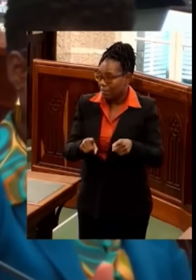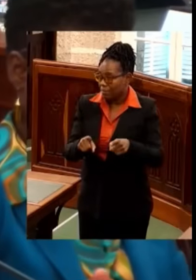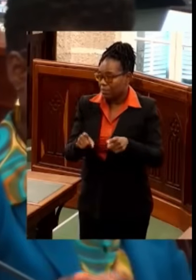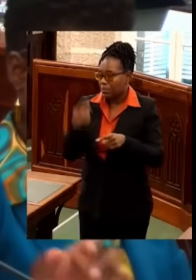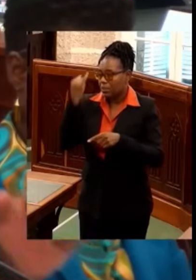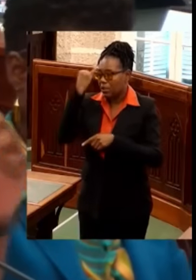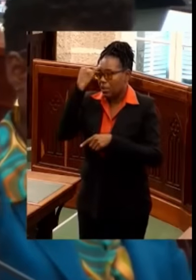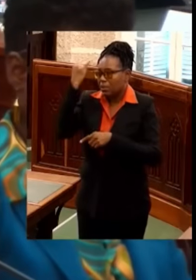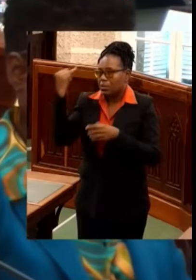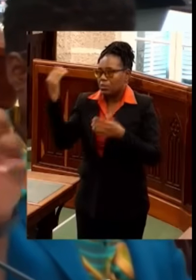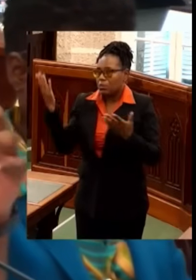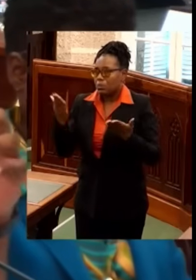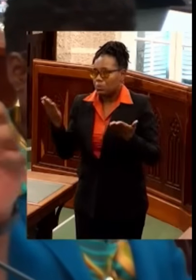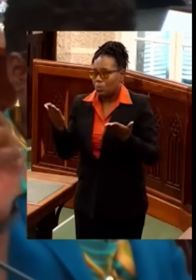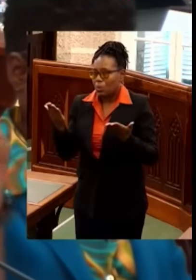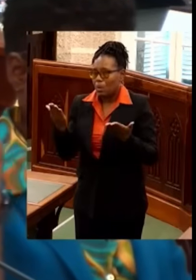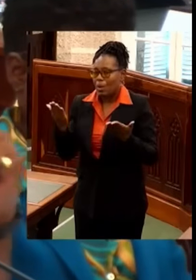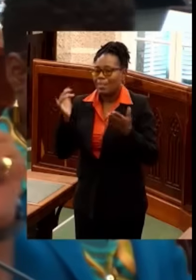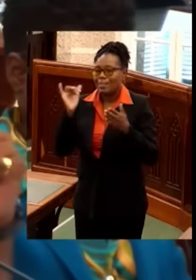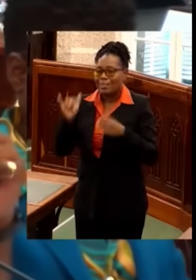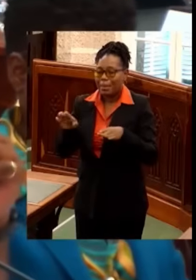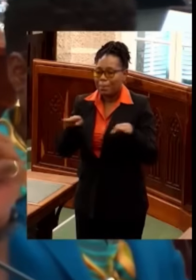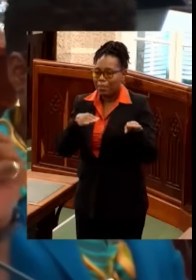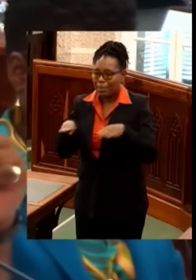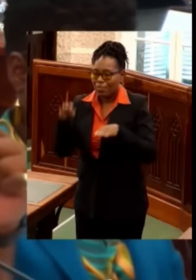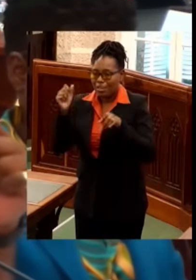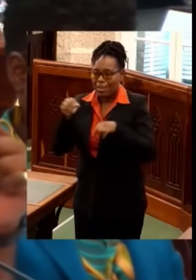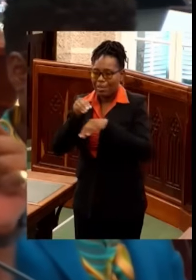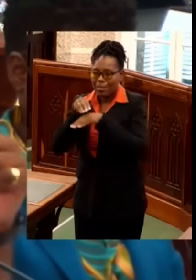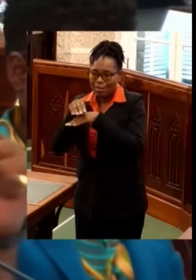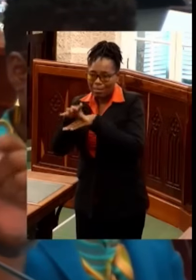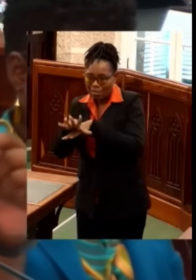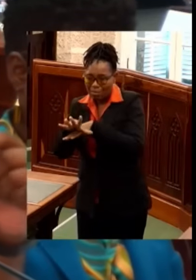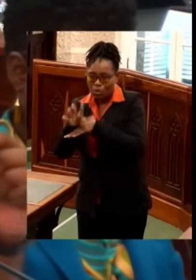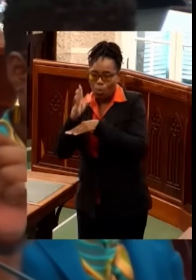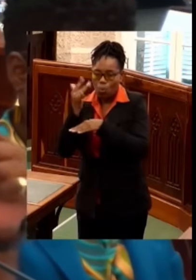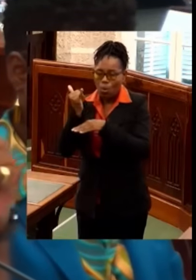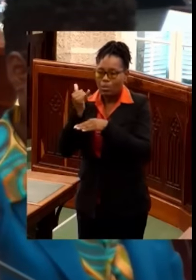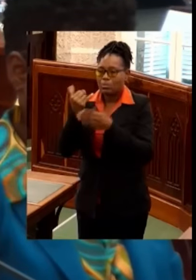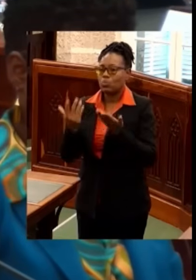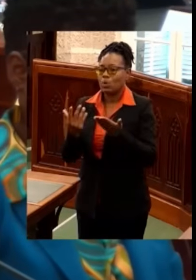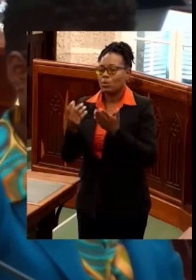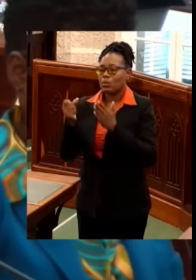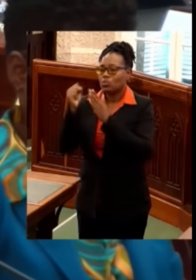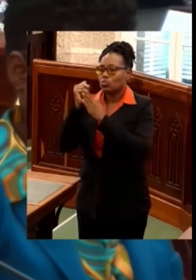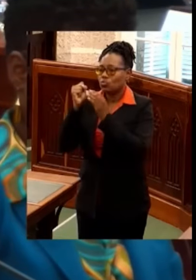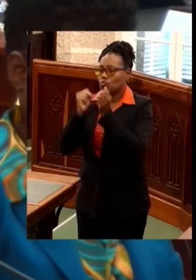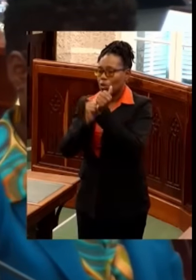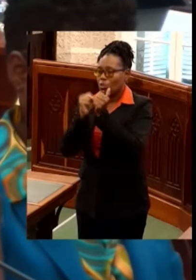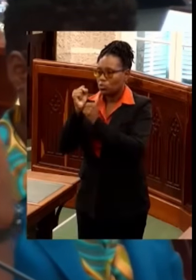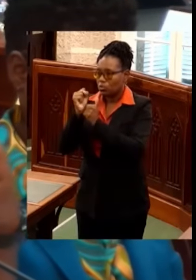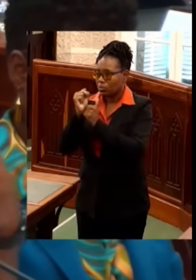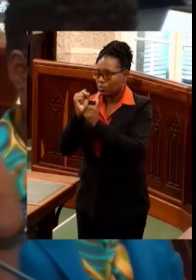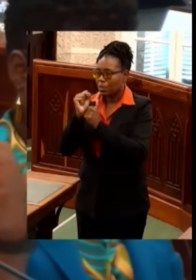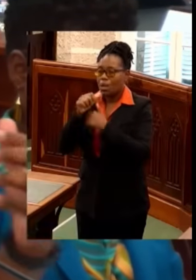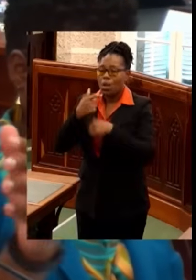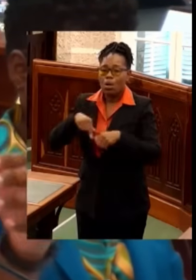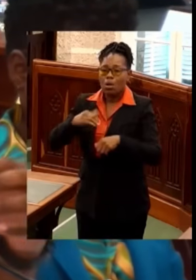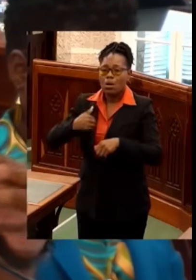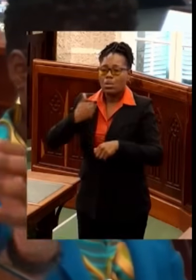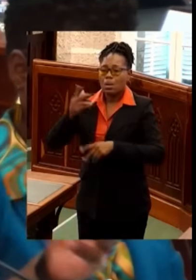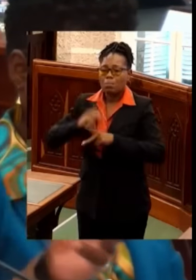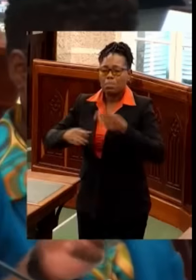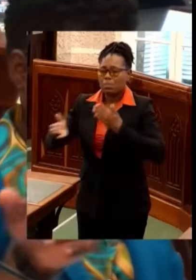therefore is that you influence their behavior because, one, there's structure. Our young people, irrespective of